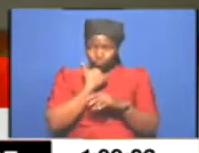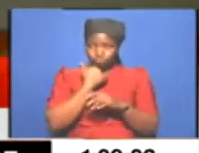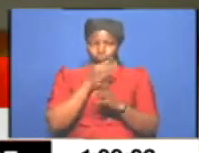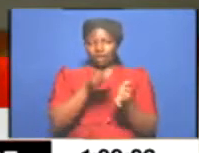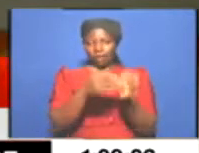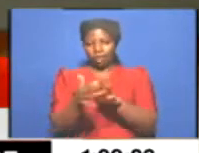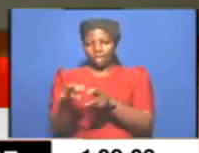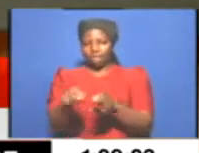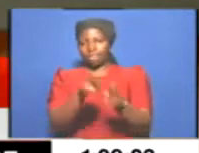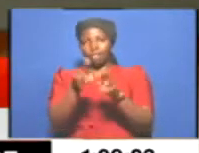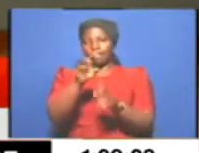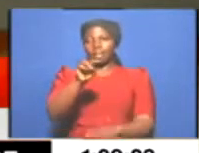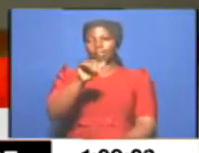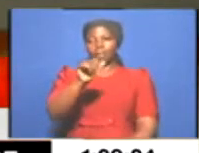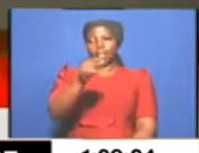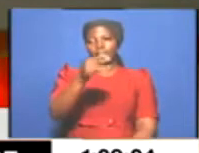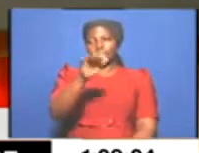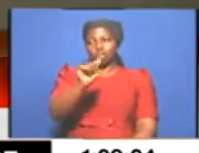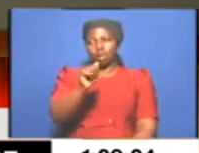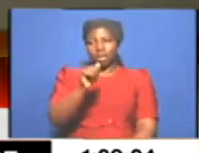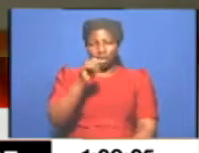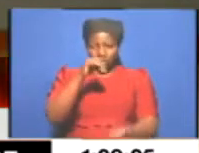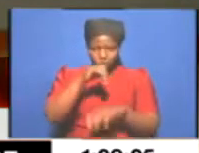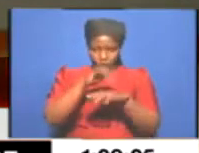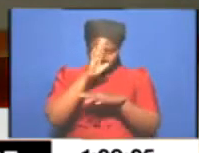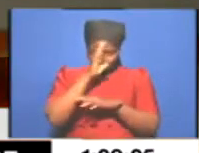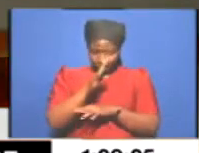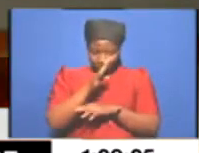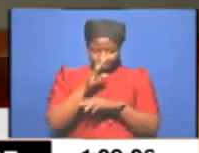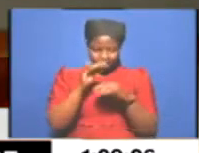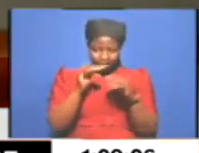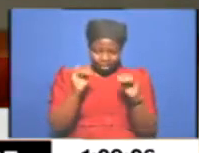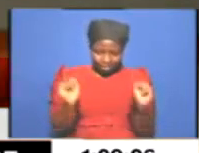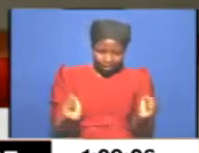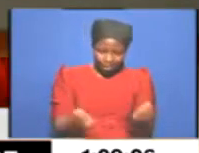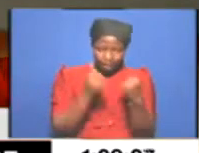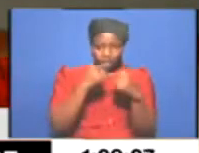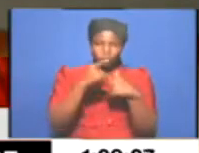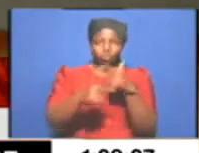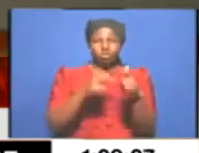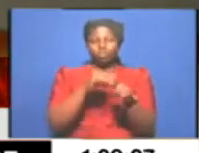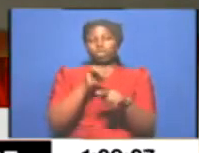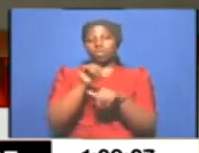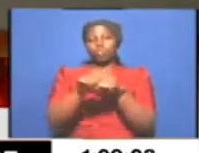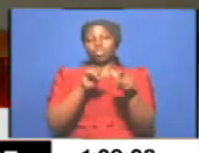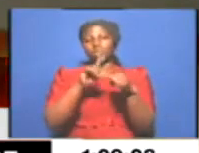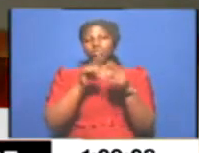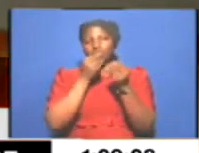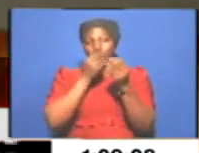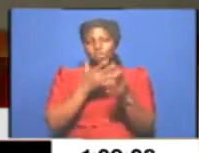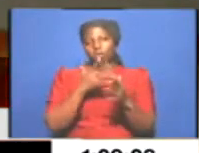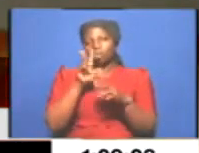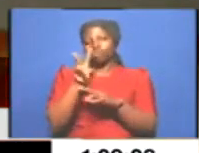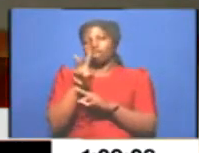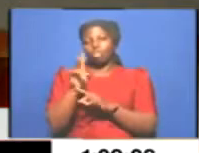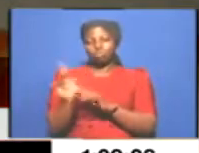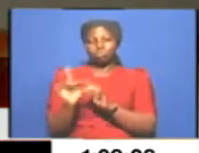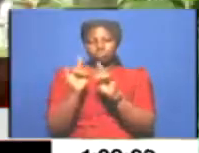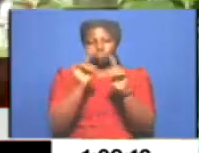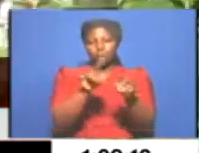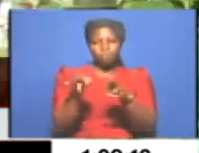Mathioya on Sunday are underway. According to fellow students, the two were on a visit to the river when the tragedy